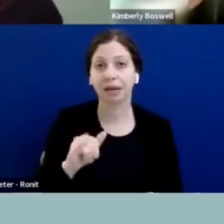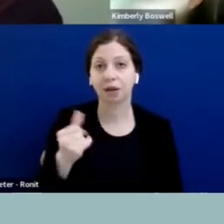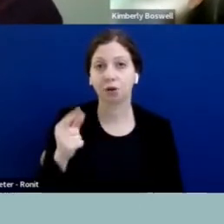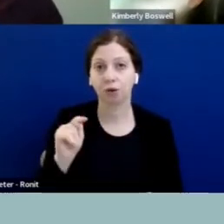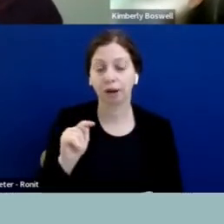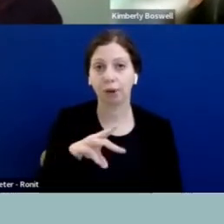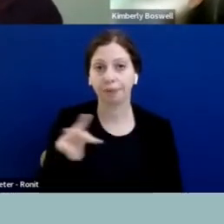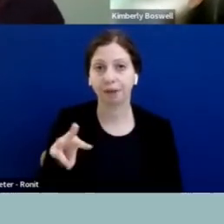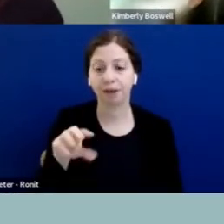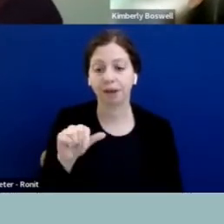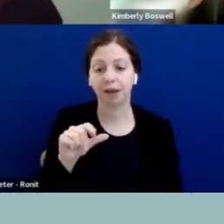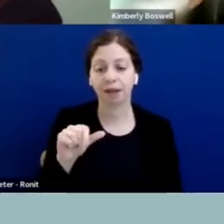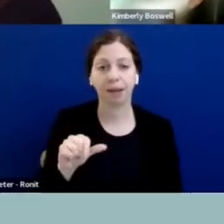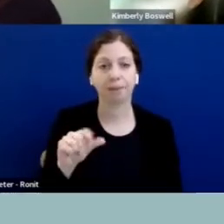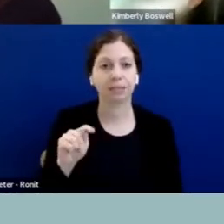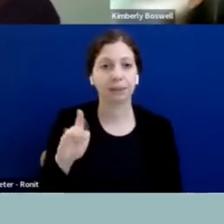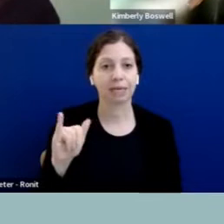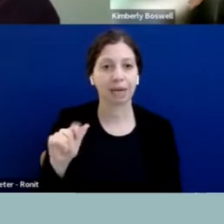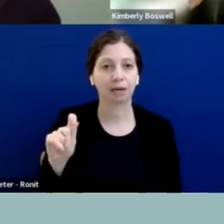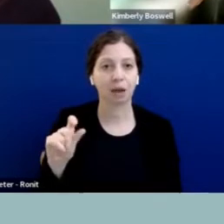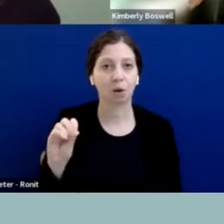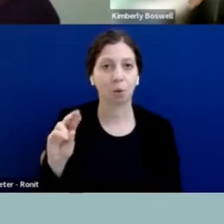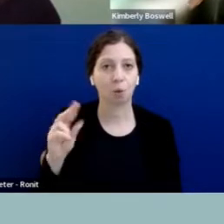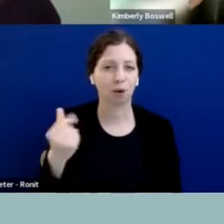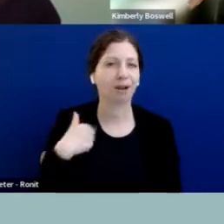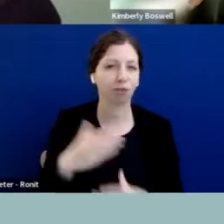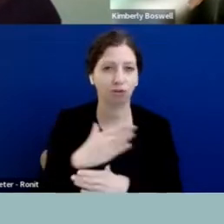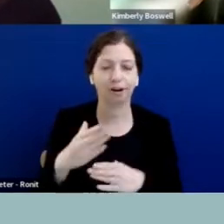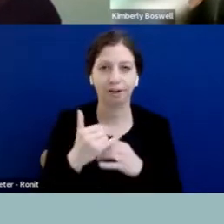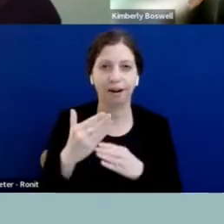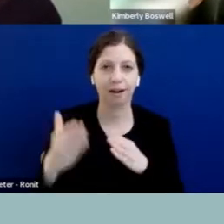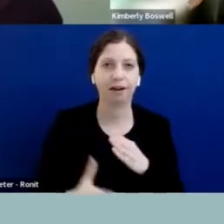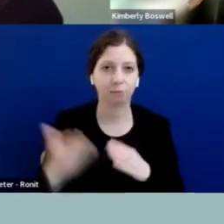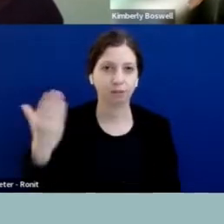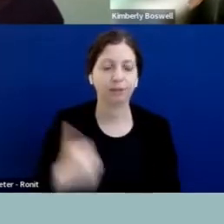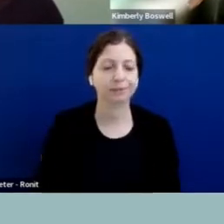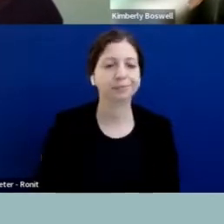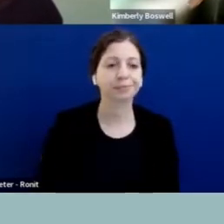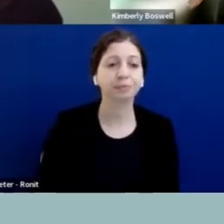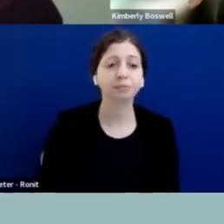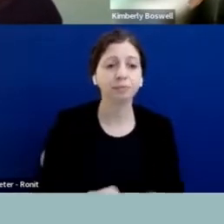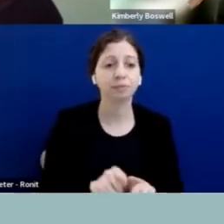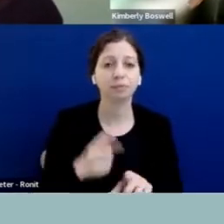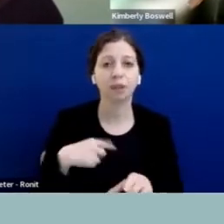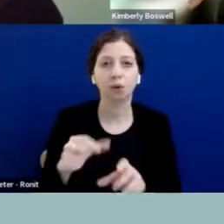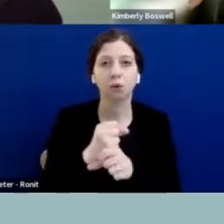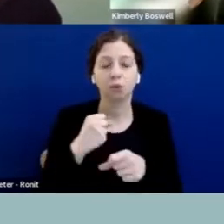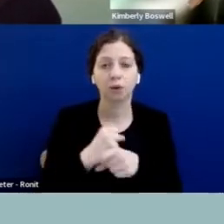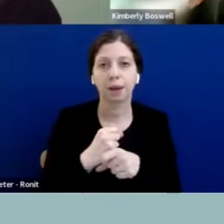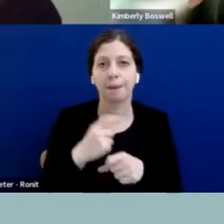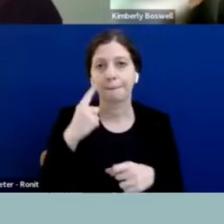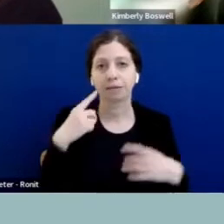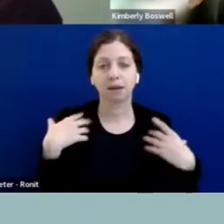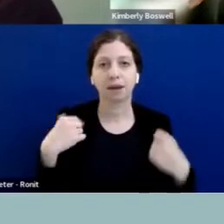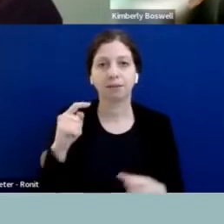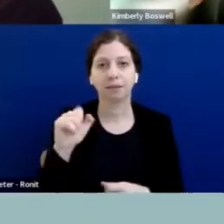which is alabamatbi.org, and I'll share that at the end of the presentation. We also created a mental health tab